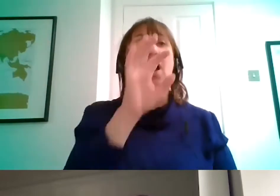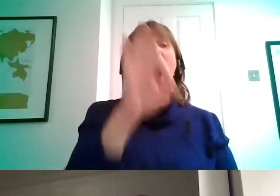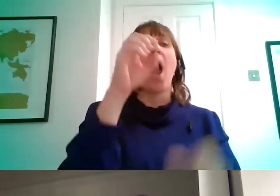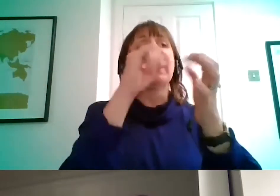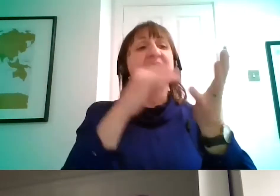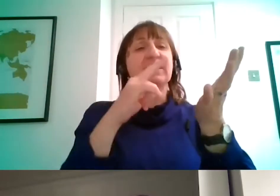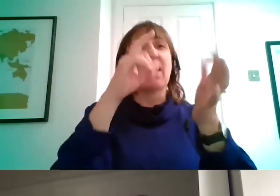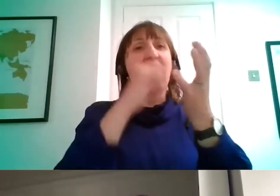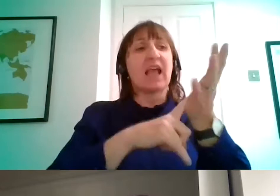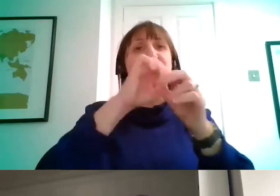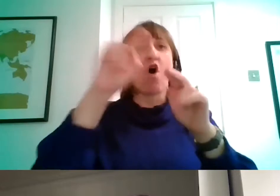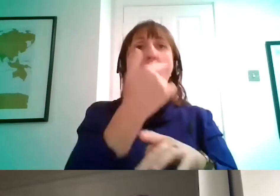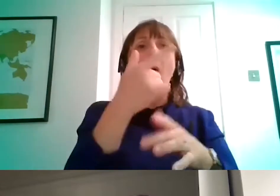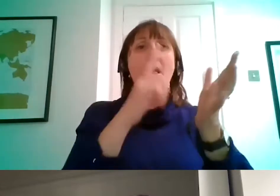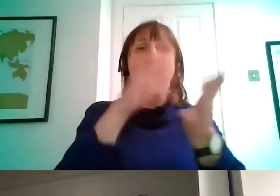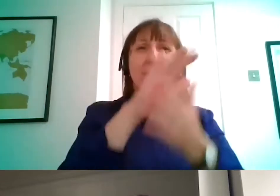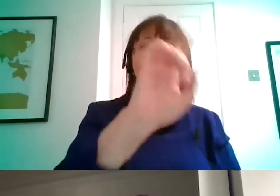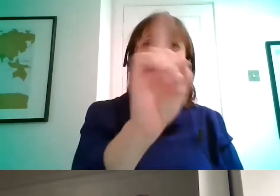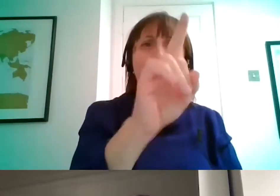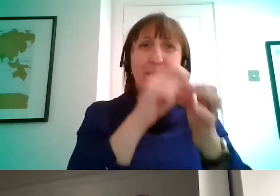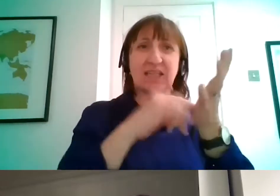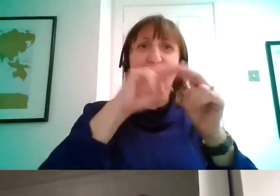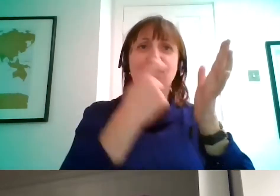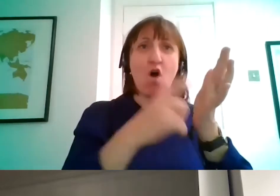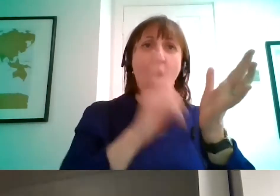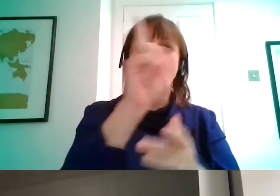What does BSL for all mean to you?